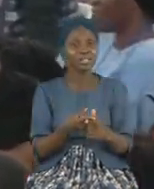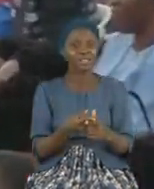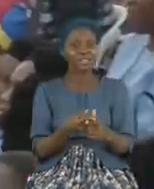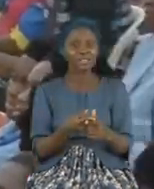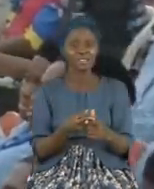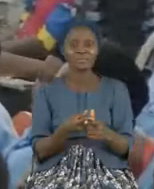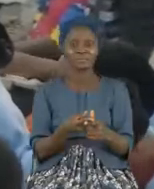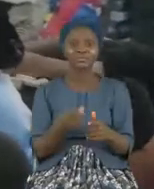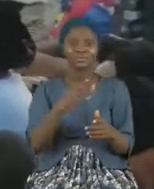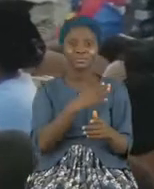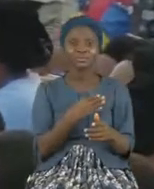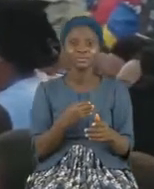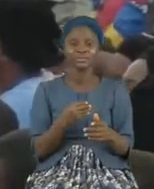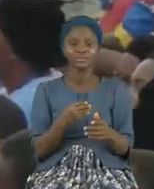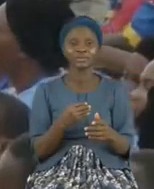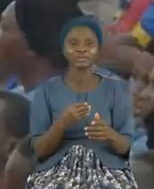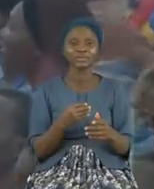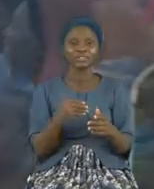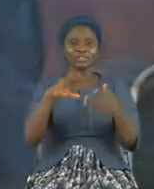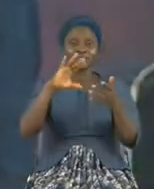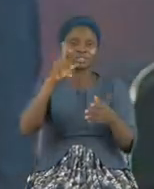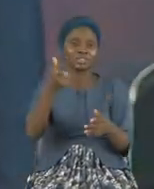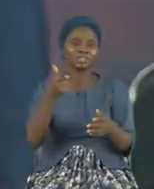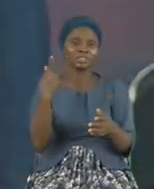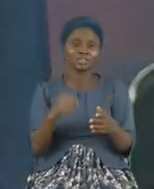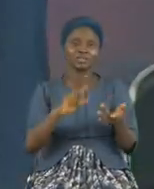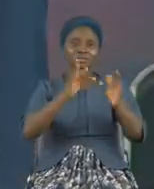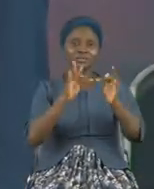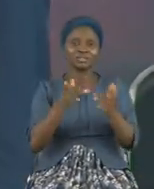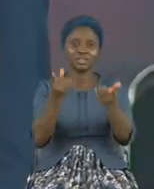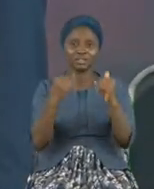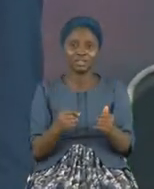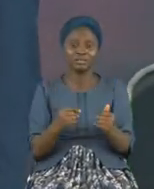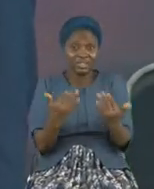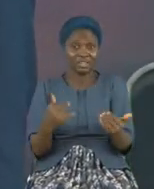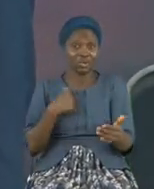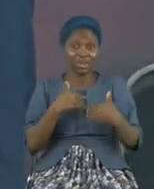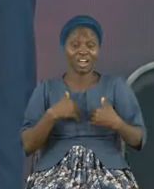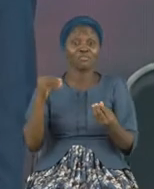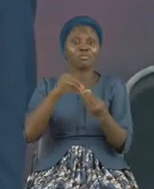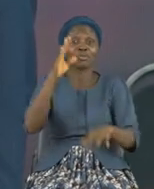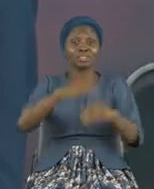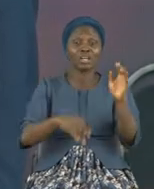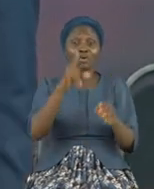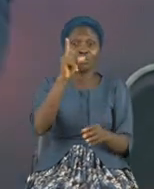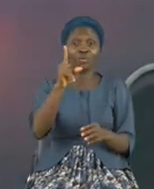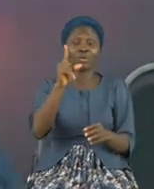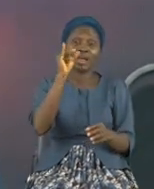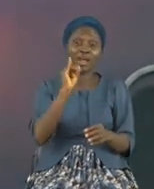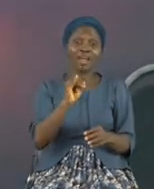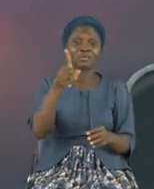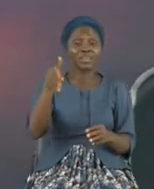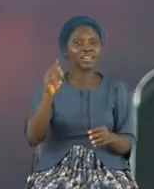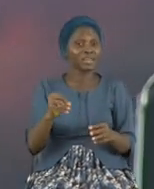media came. We had computer, we have now more than one IBM machine. If you